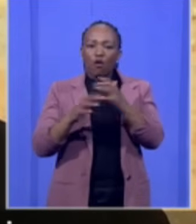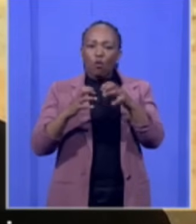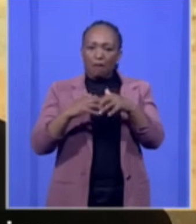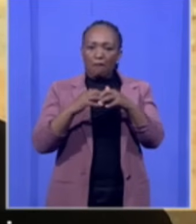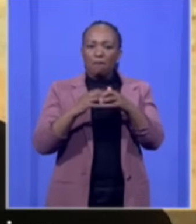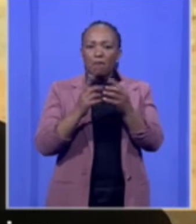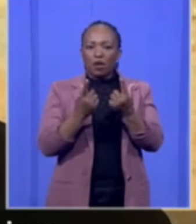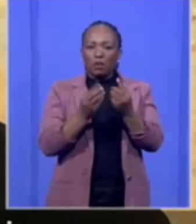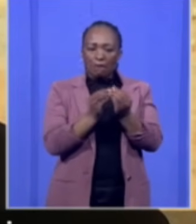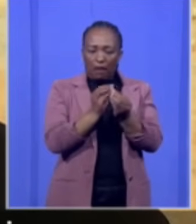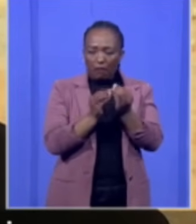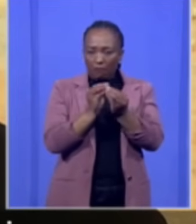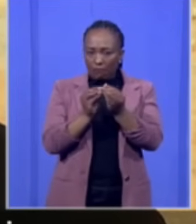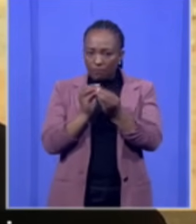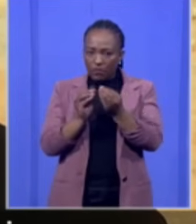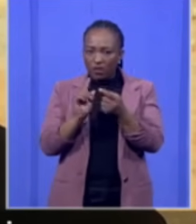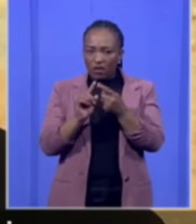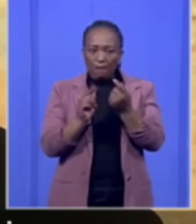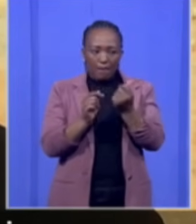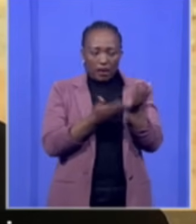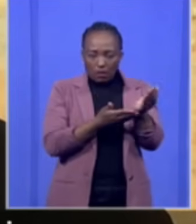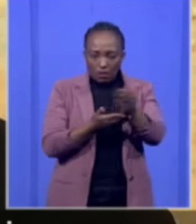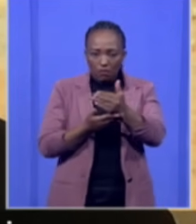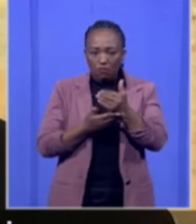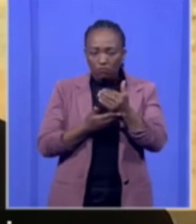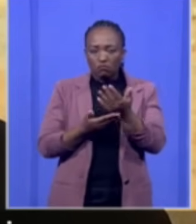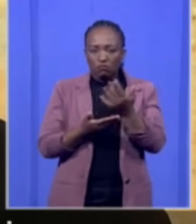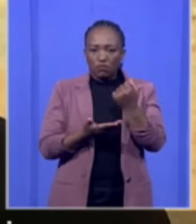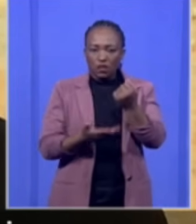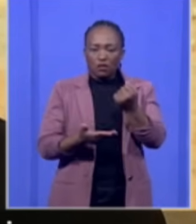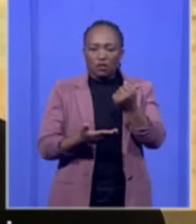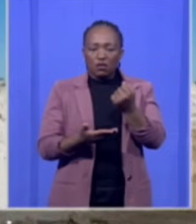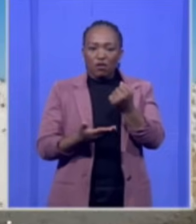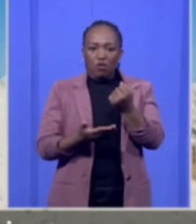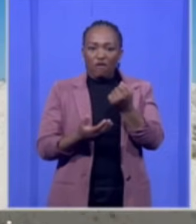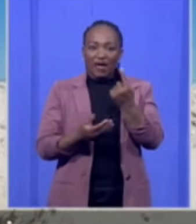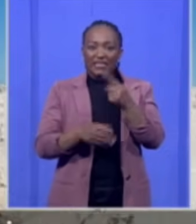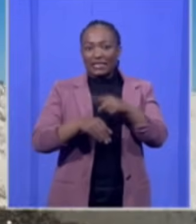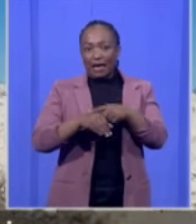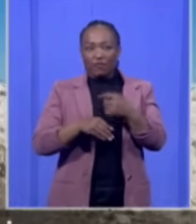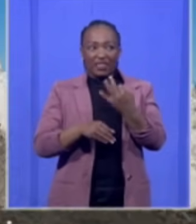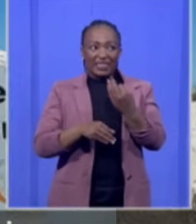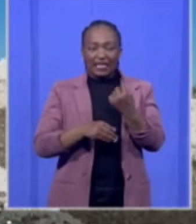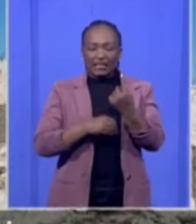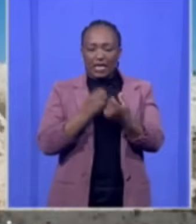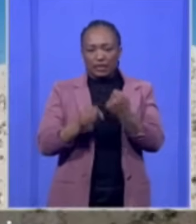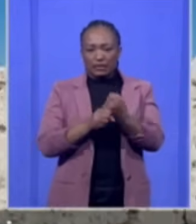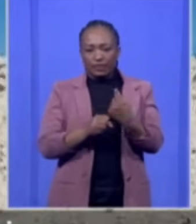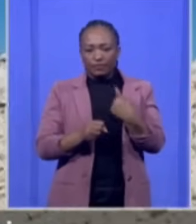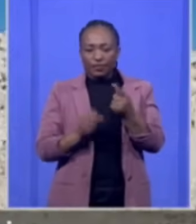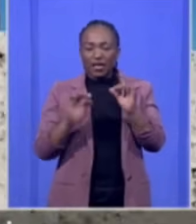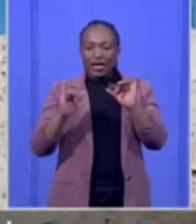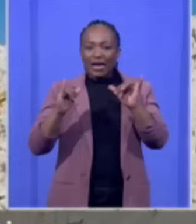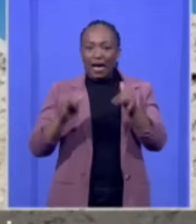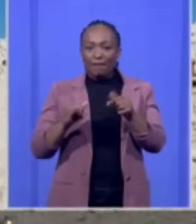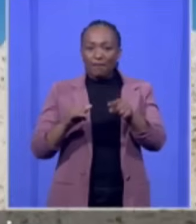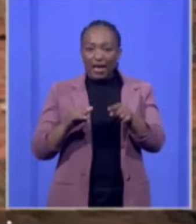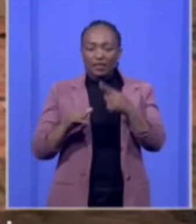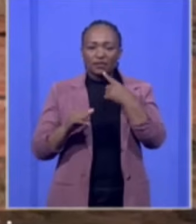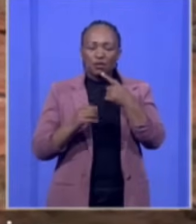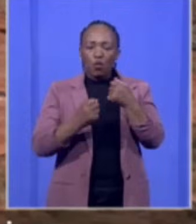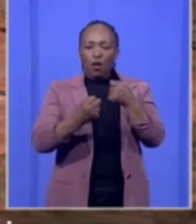concentrates and delivering revenue from this mine for the first time in 30 plus years. Ho lebelletswa company e tla hira batho ba 1,000